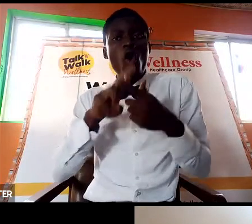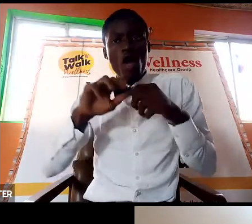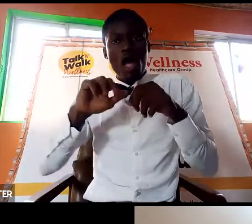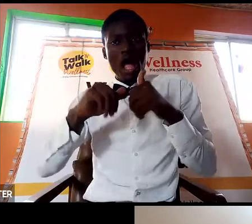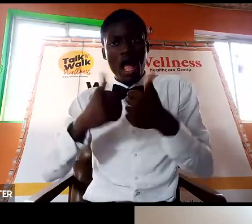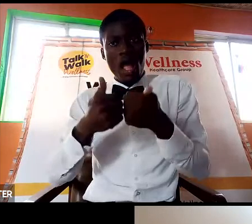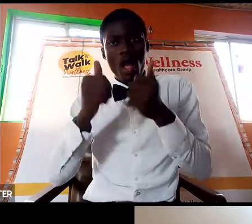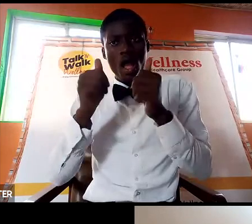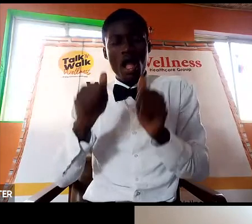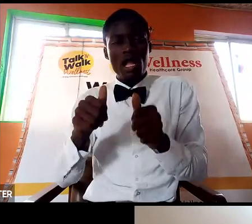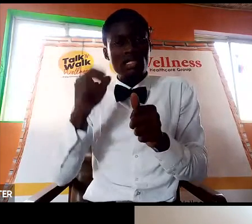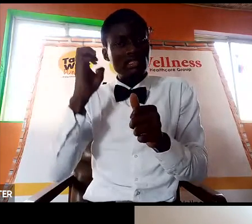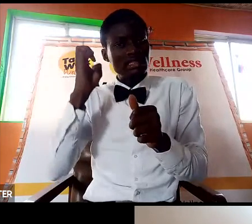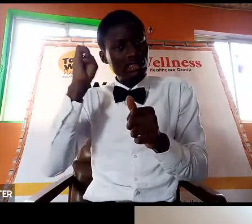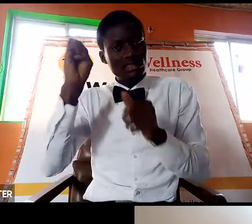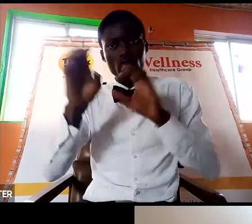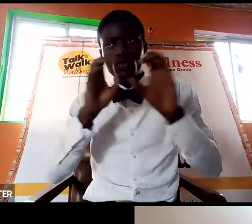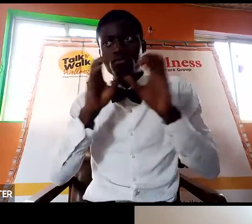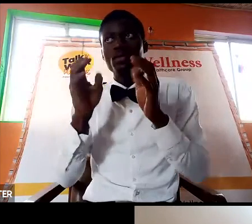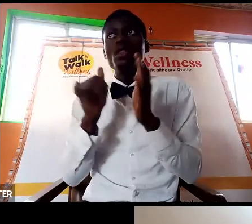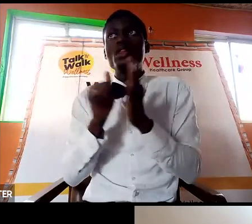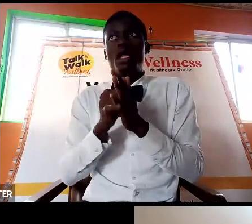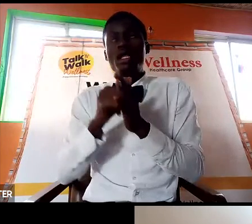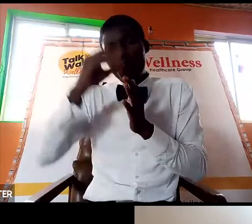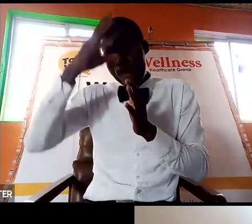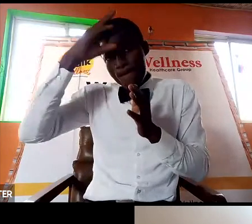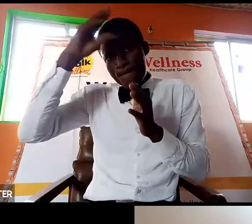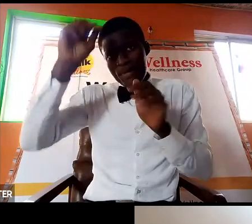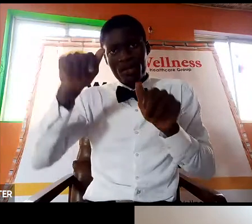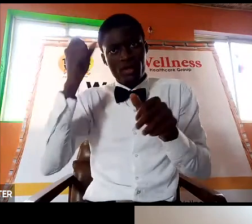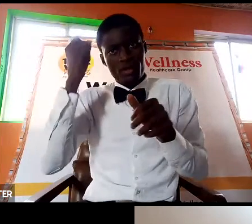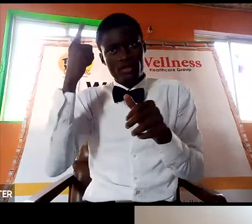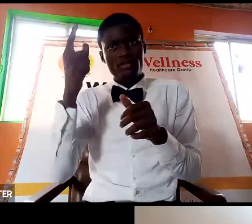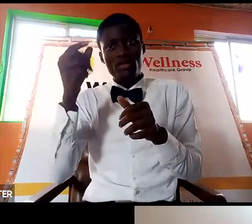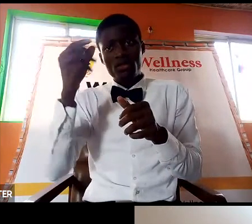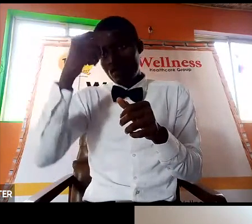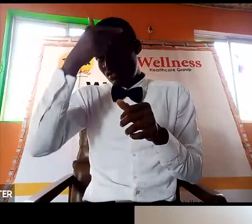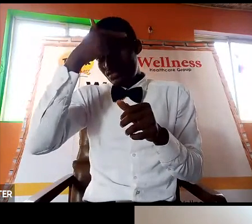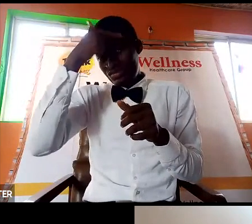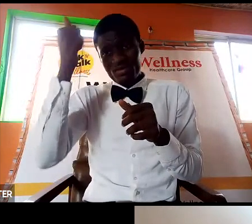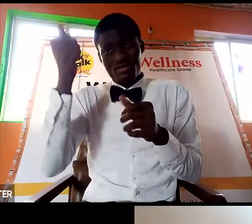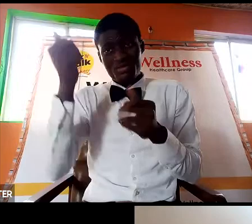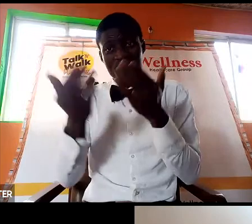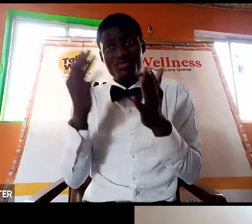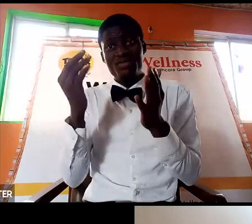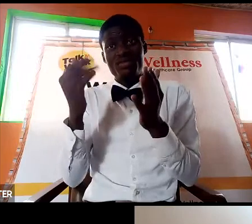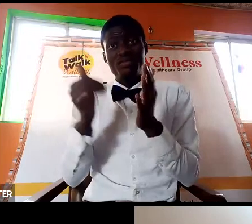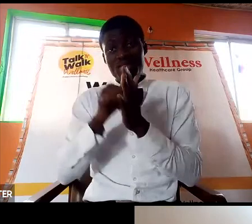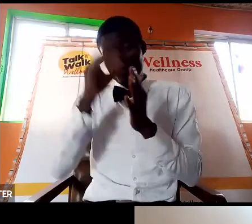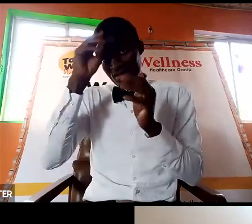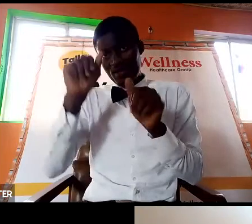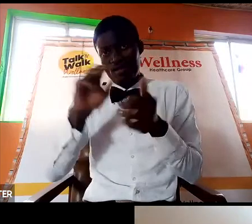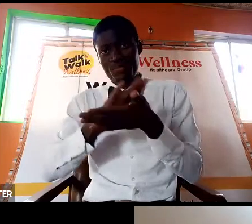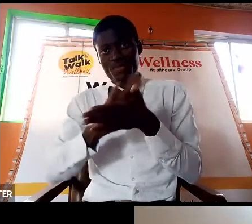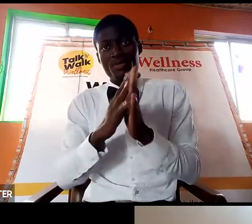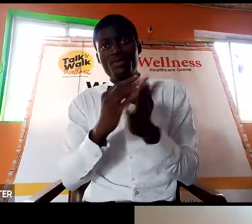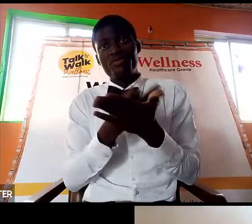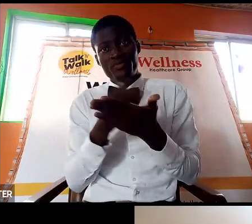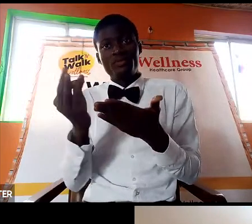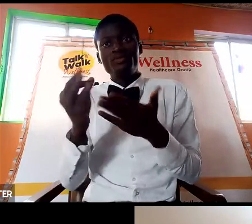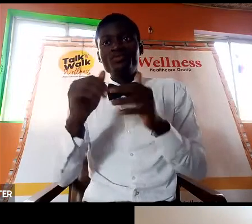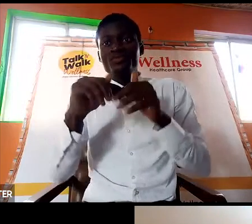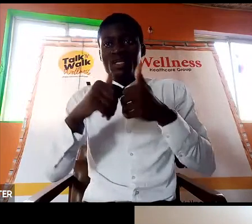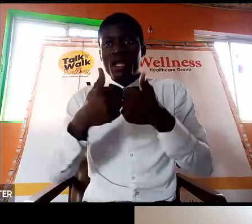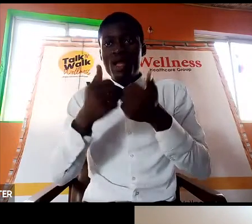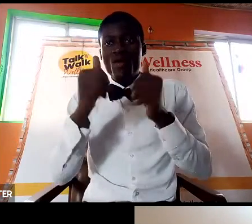bedroom, because automatically it might become a failure in the boardroom. So how can a woman, open up